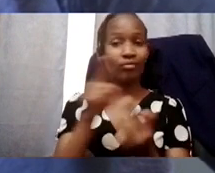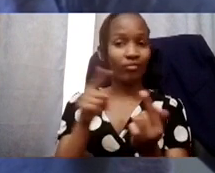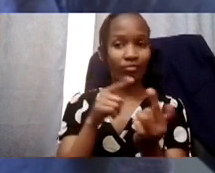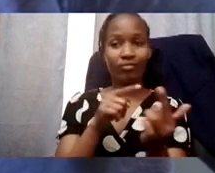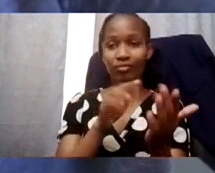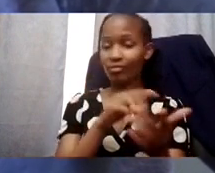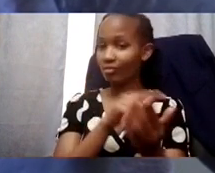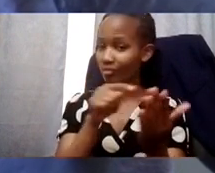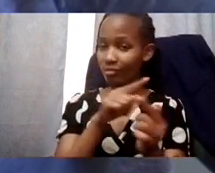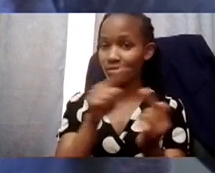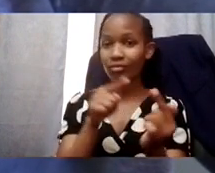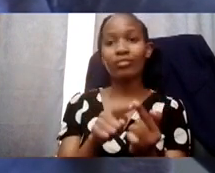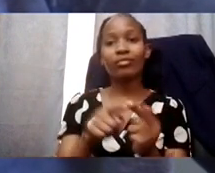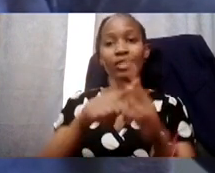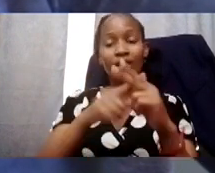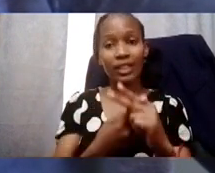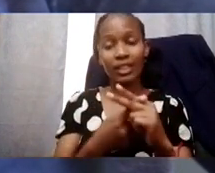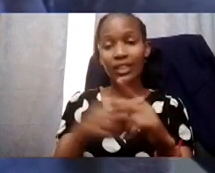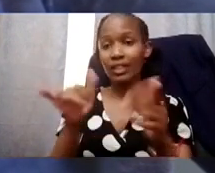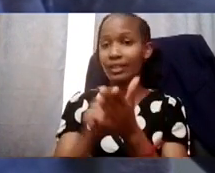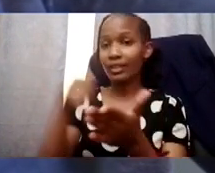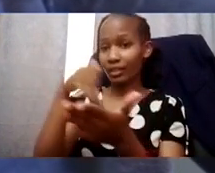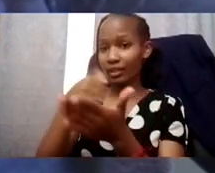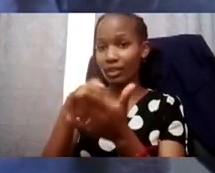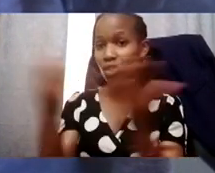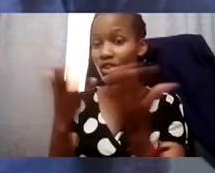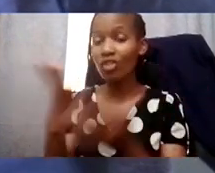I started in Parliament, where I went to see